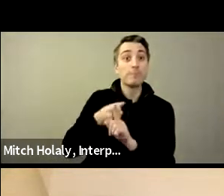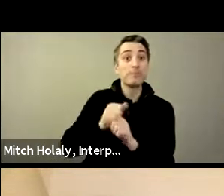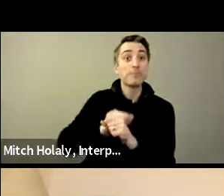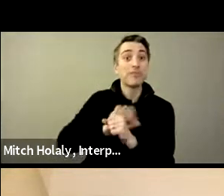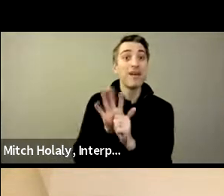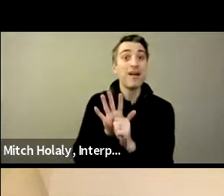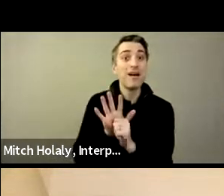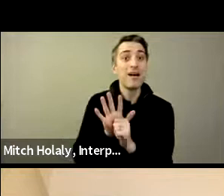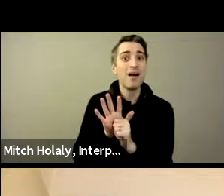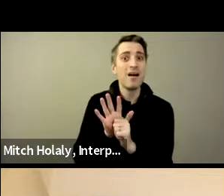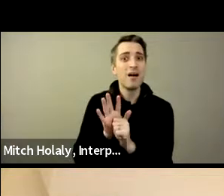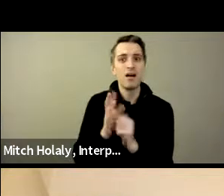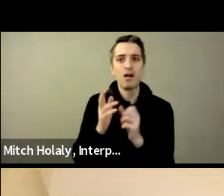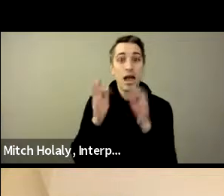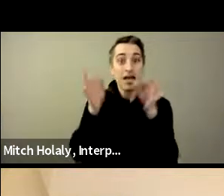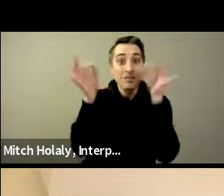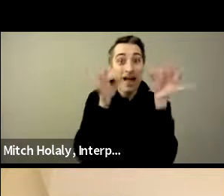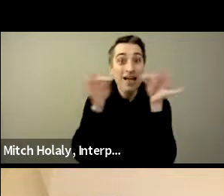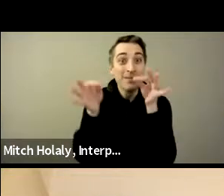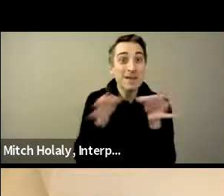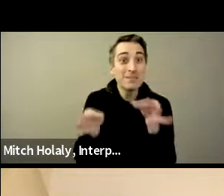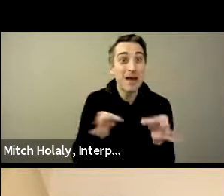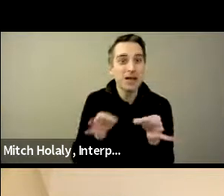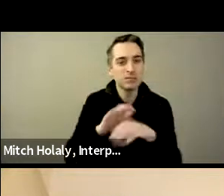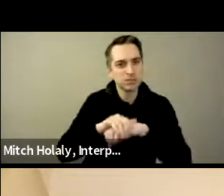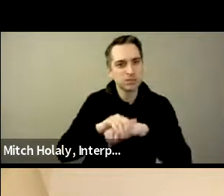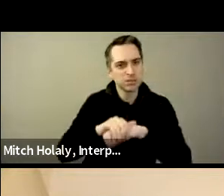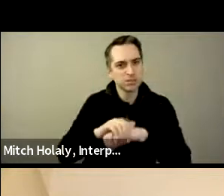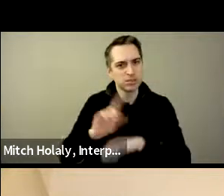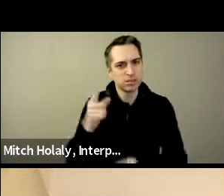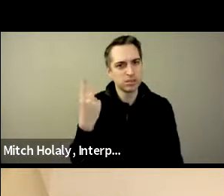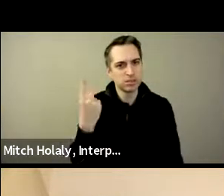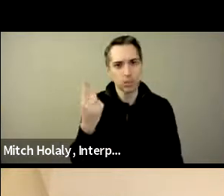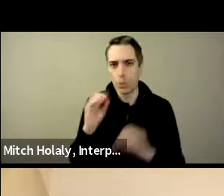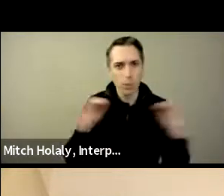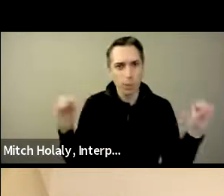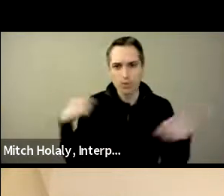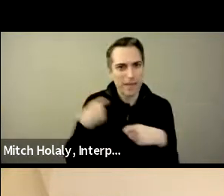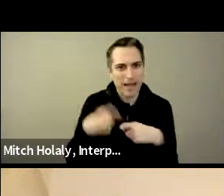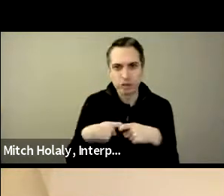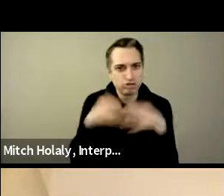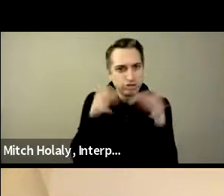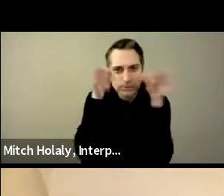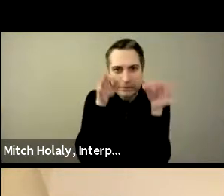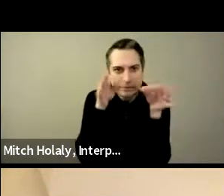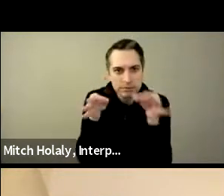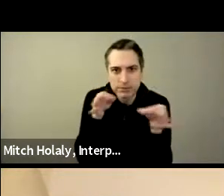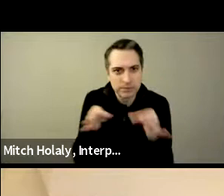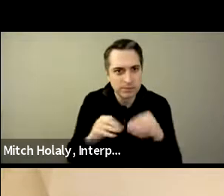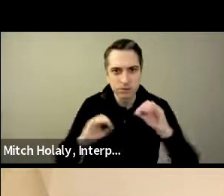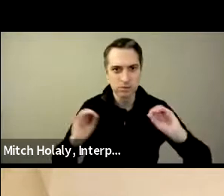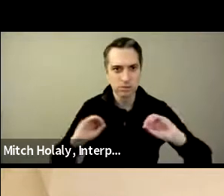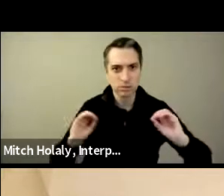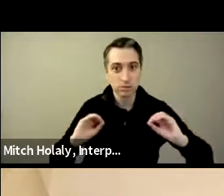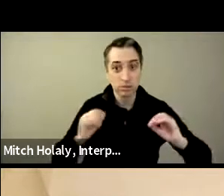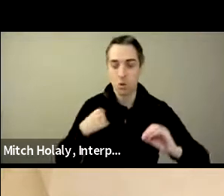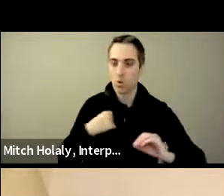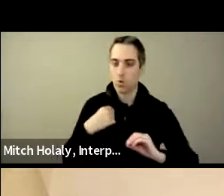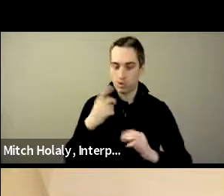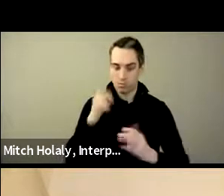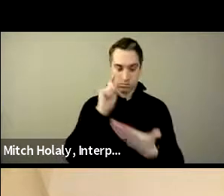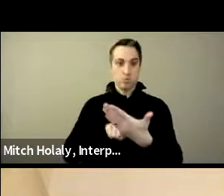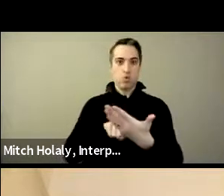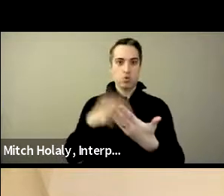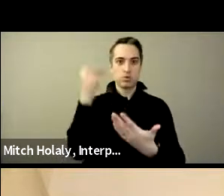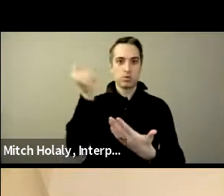any other language. And that's the first thing we noticed and we saw. And we quickly reacted and